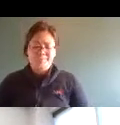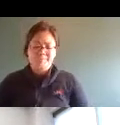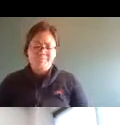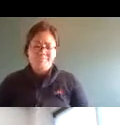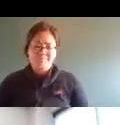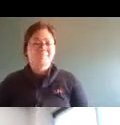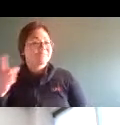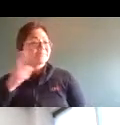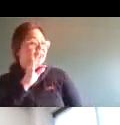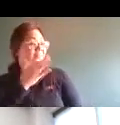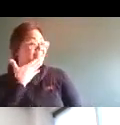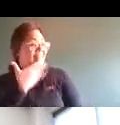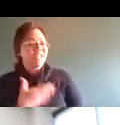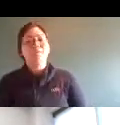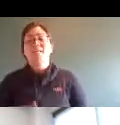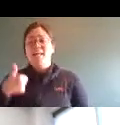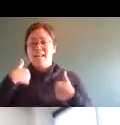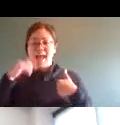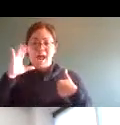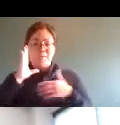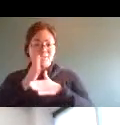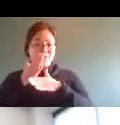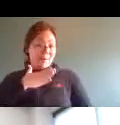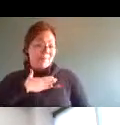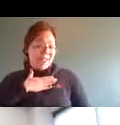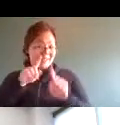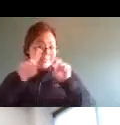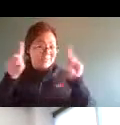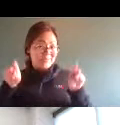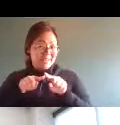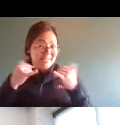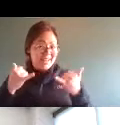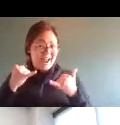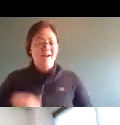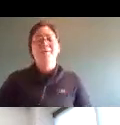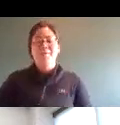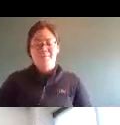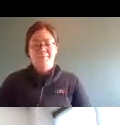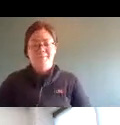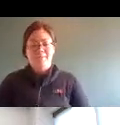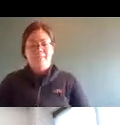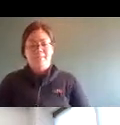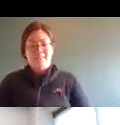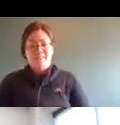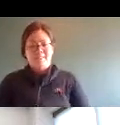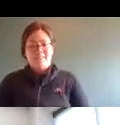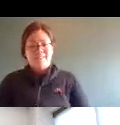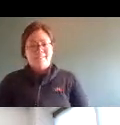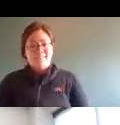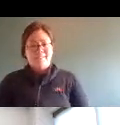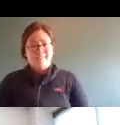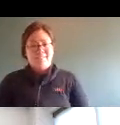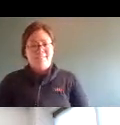Thanks, Cynthia. And I am going to share my screen. So I think this will automatically take